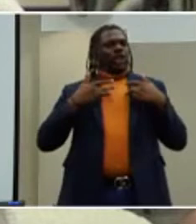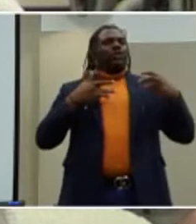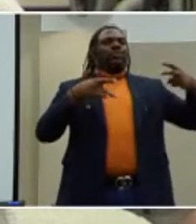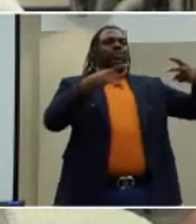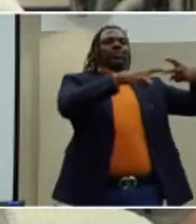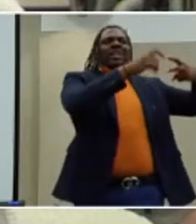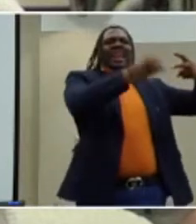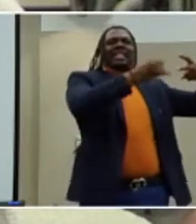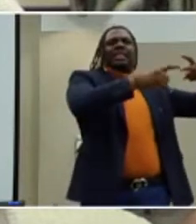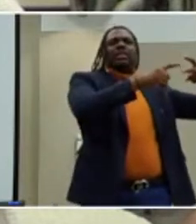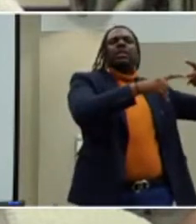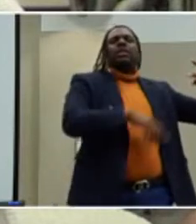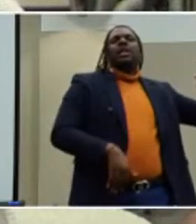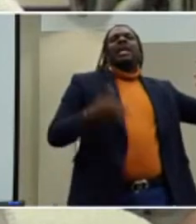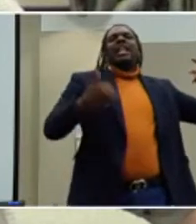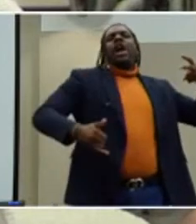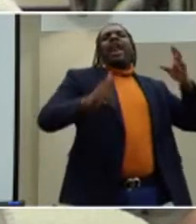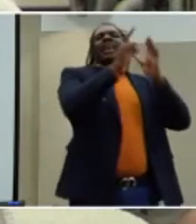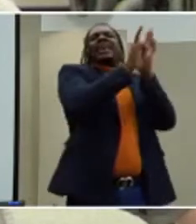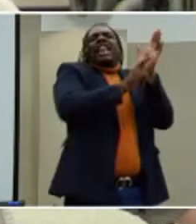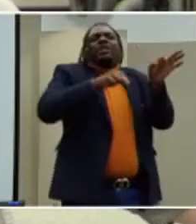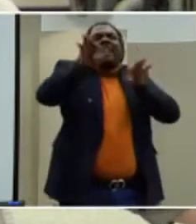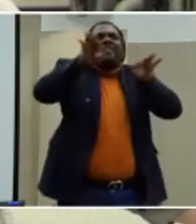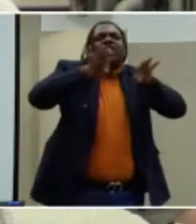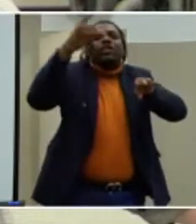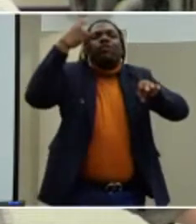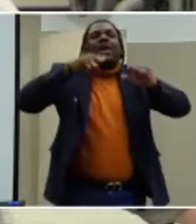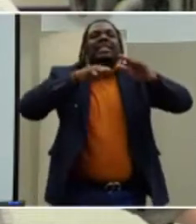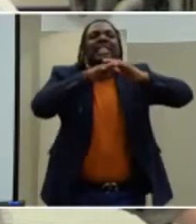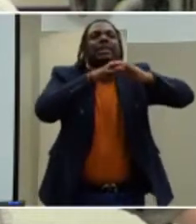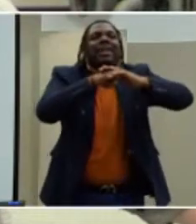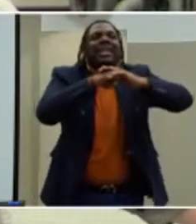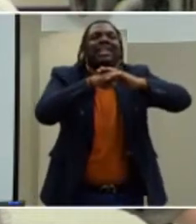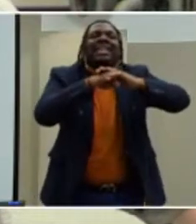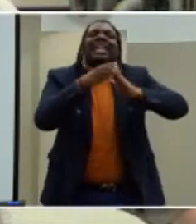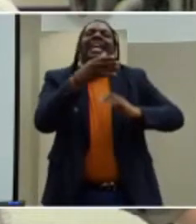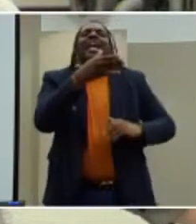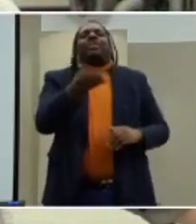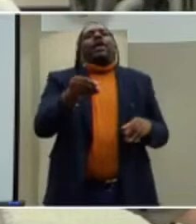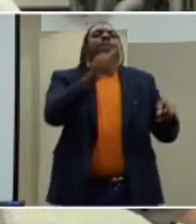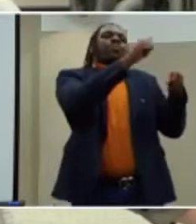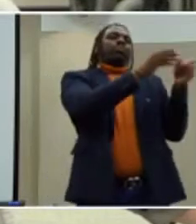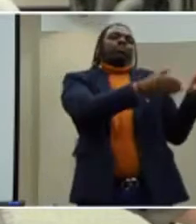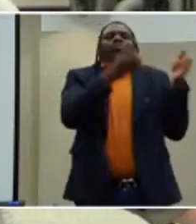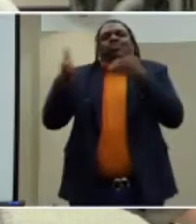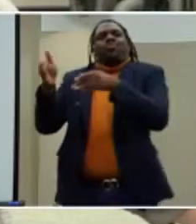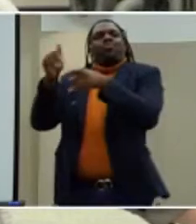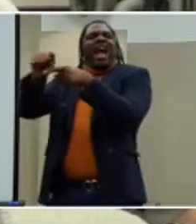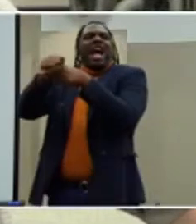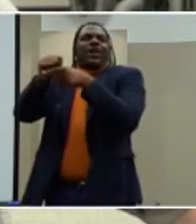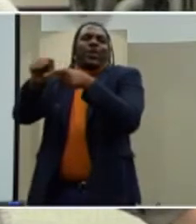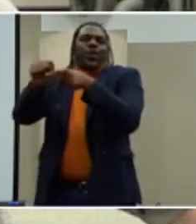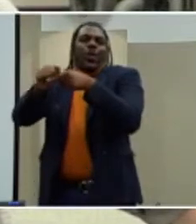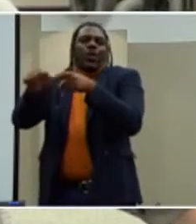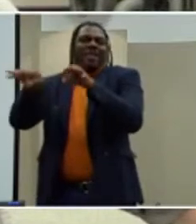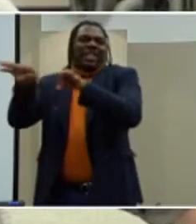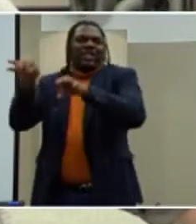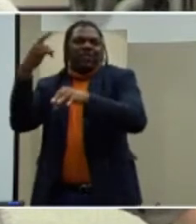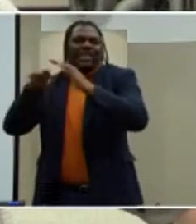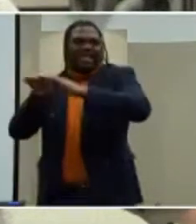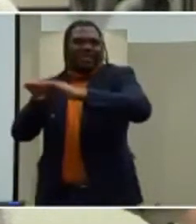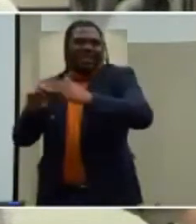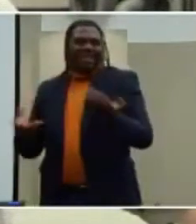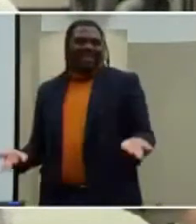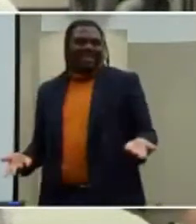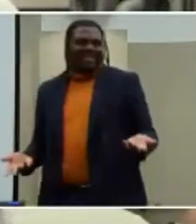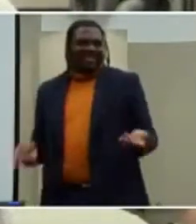I always say there's a legal definition of accessibility, then there's a practical definition of accessibility. And there are